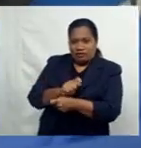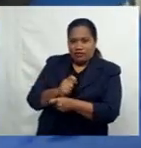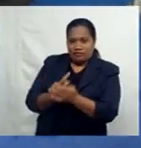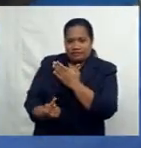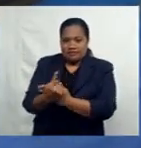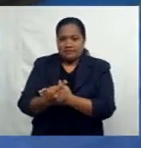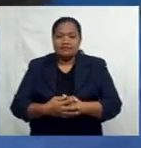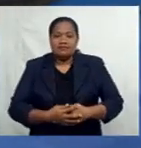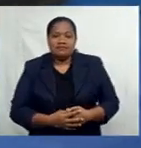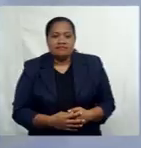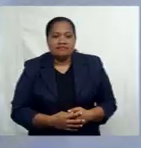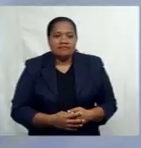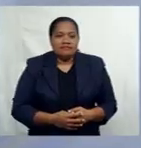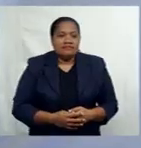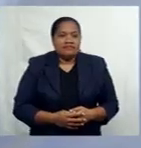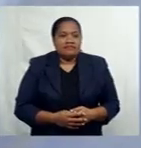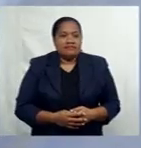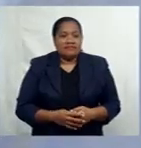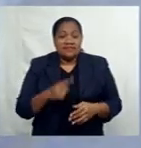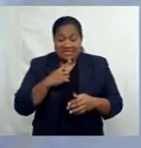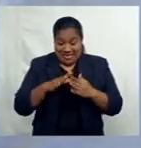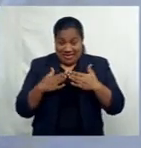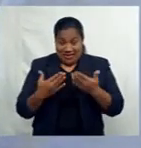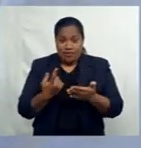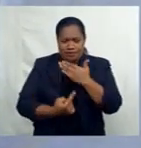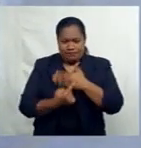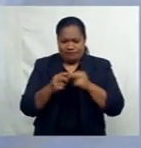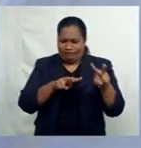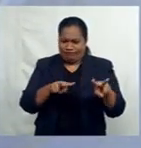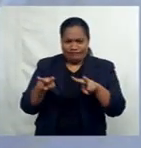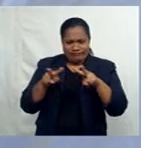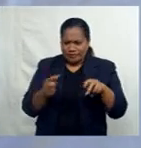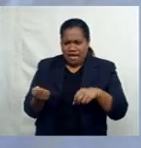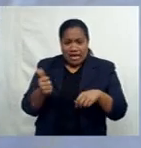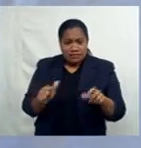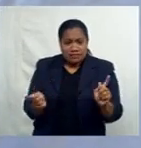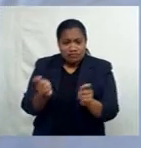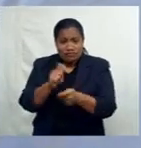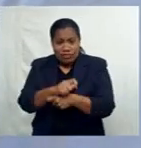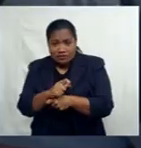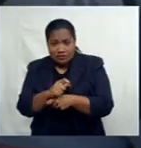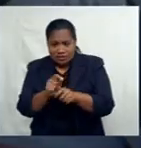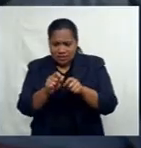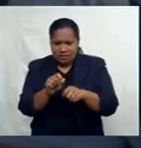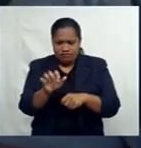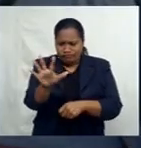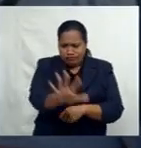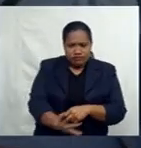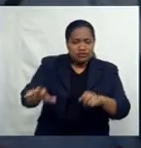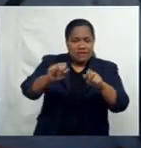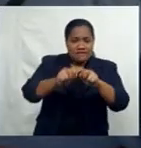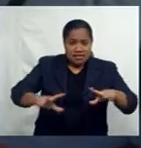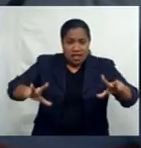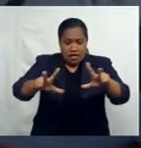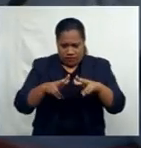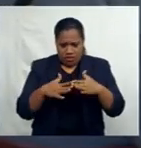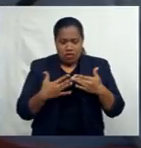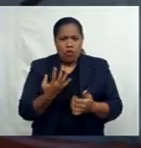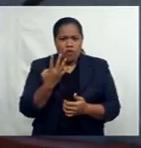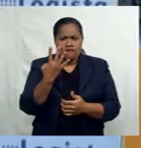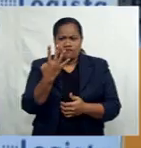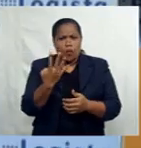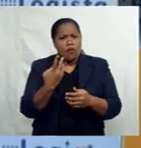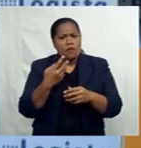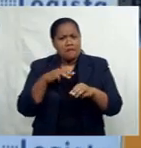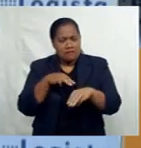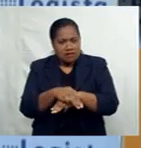around the world are on the lookout for any changes in the Delta strain, which has gripped Viti Levu for close to 4 months. When and if that